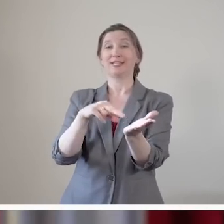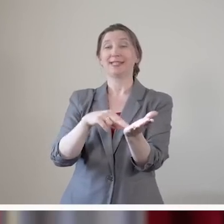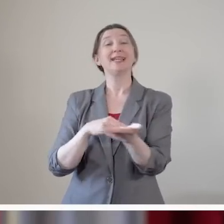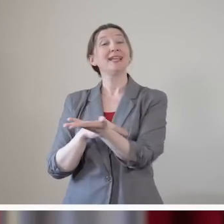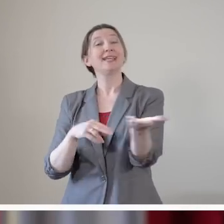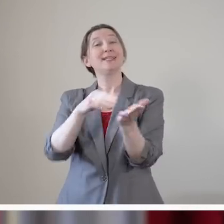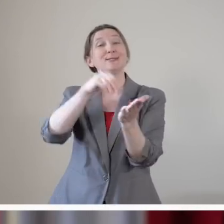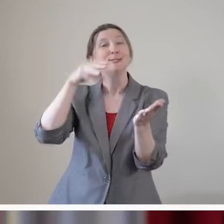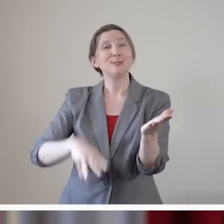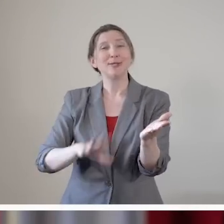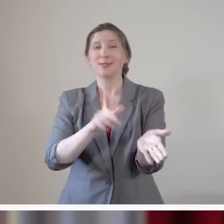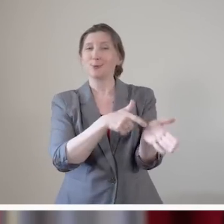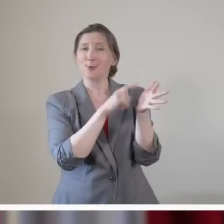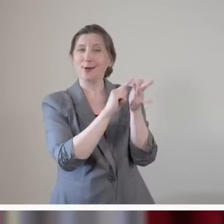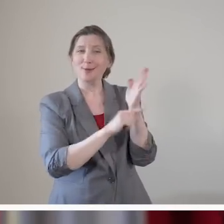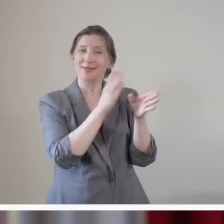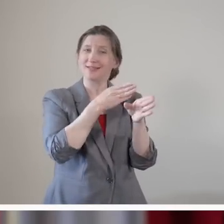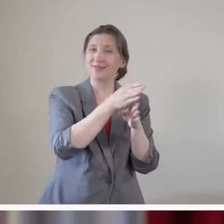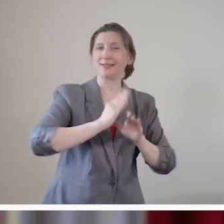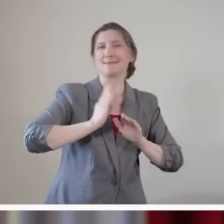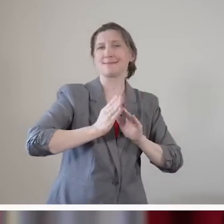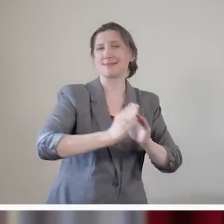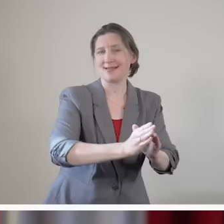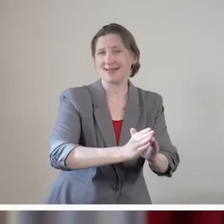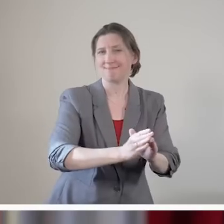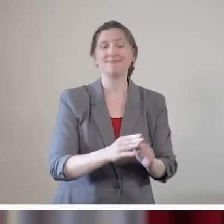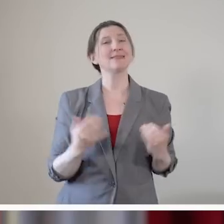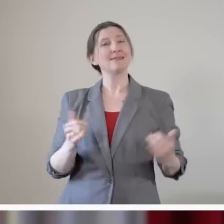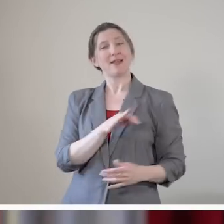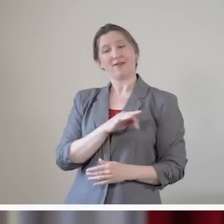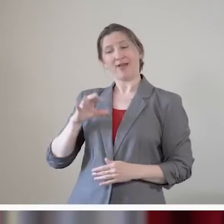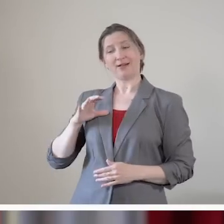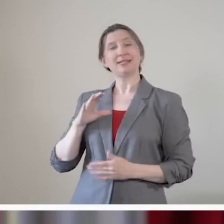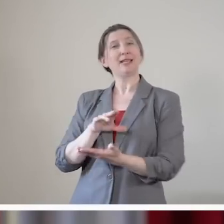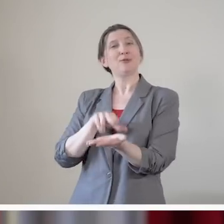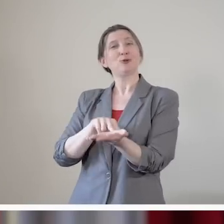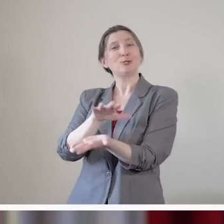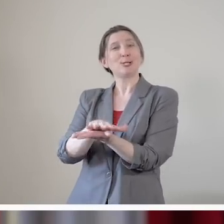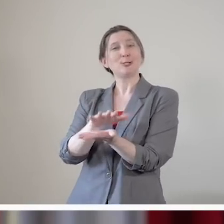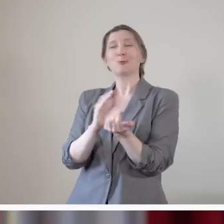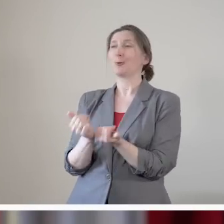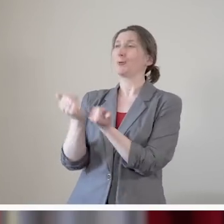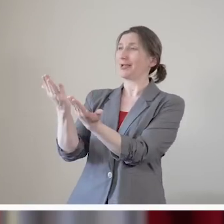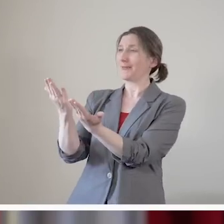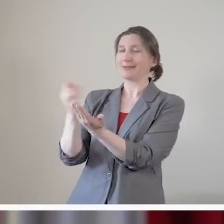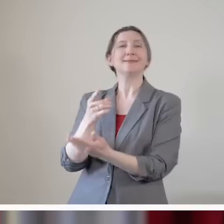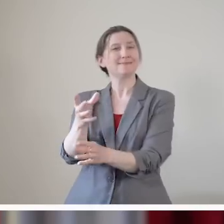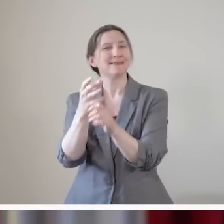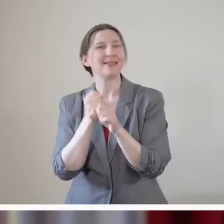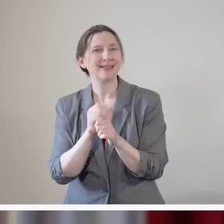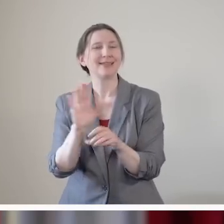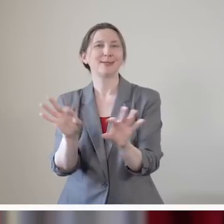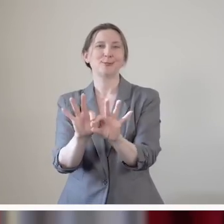These scholars have successfully completed the requirements of their respective course of study. Upon the recommendation of the faculty